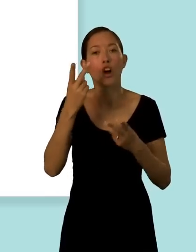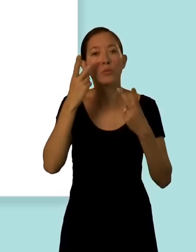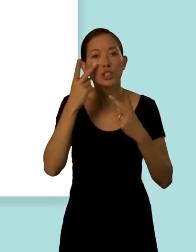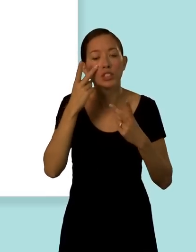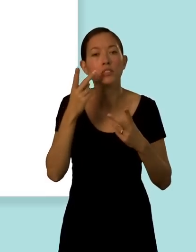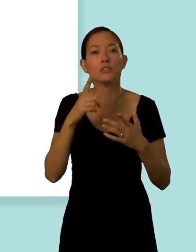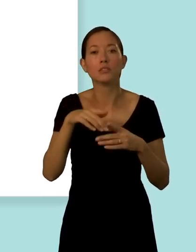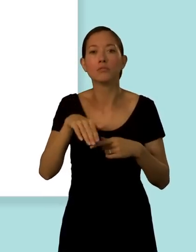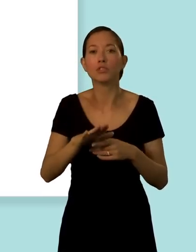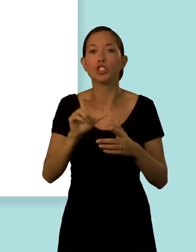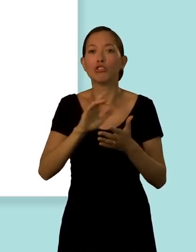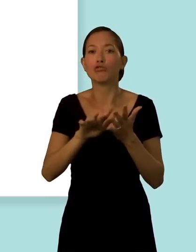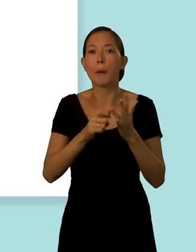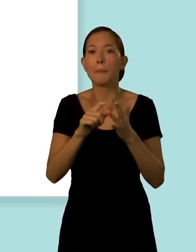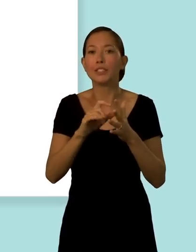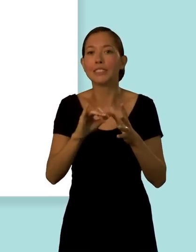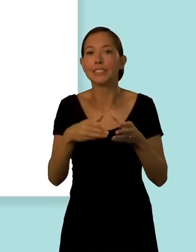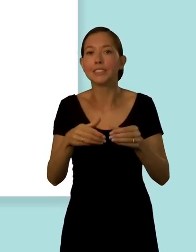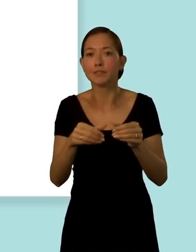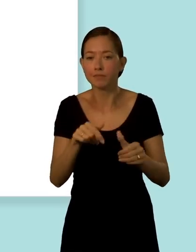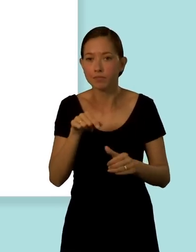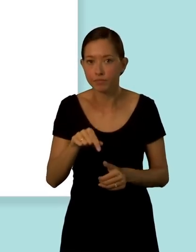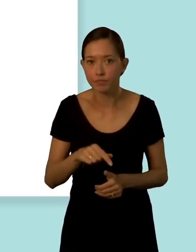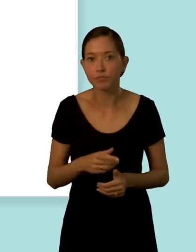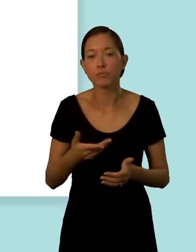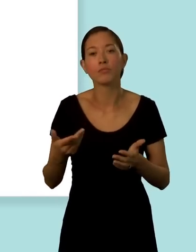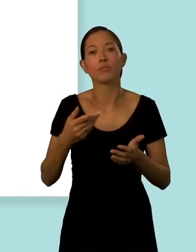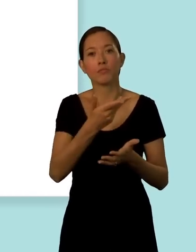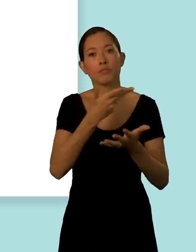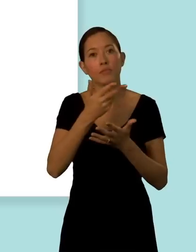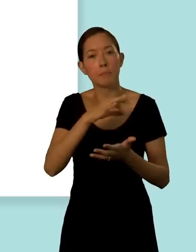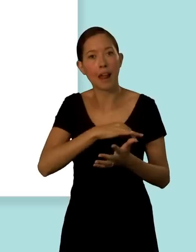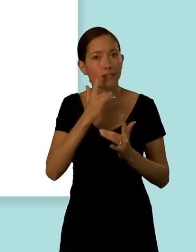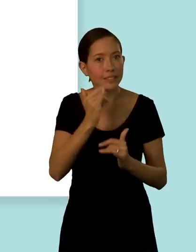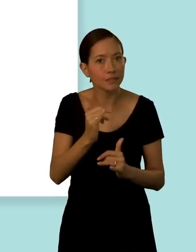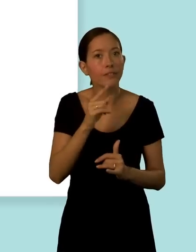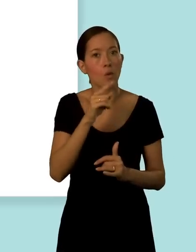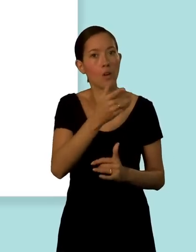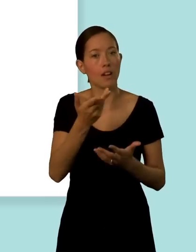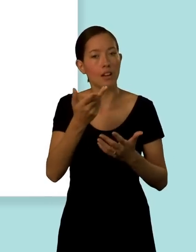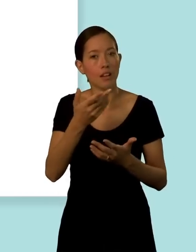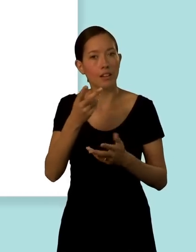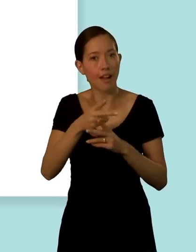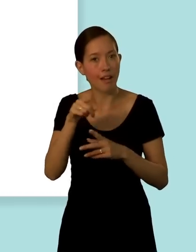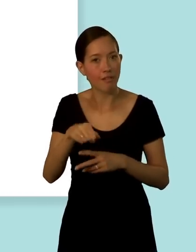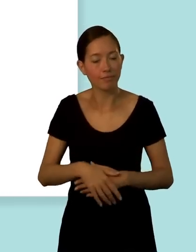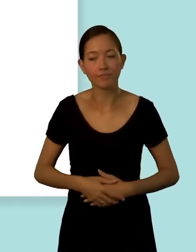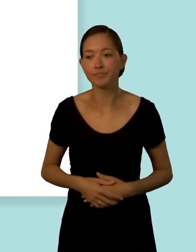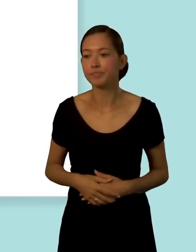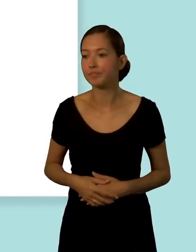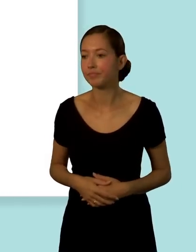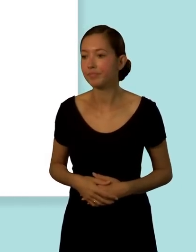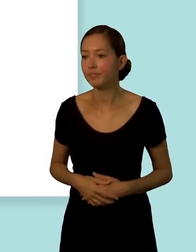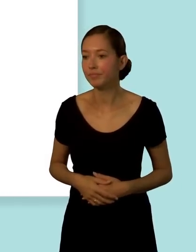GP, dentist, optician and chiropodist. Arrange a benefits check for you and your carer.